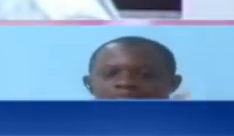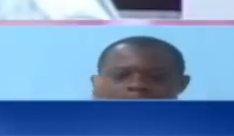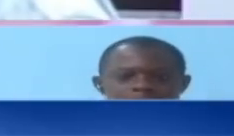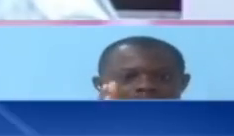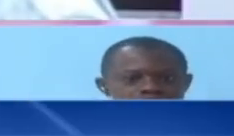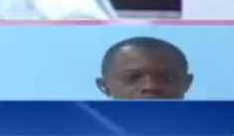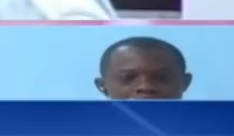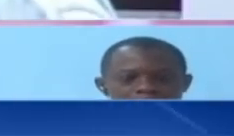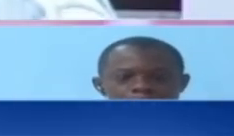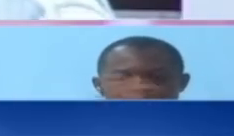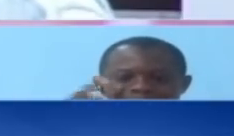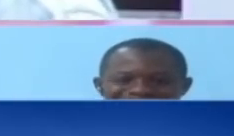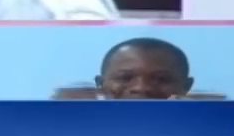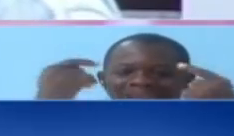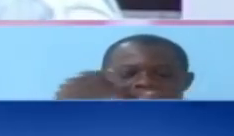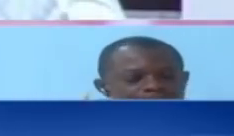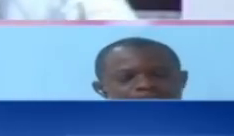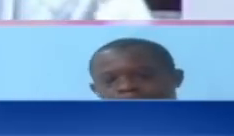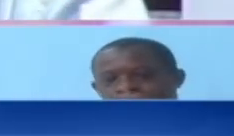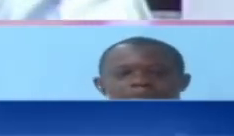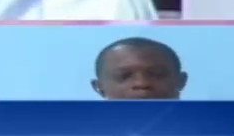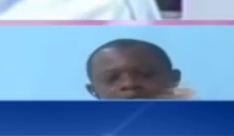is not a smiling